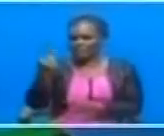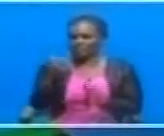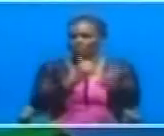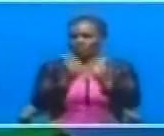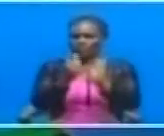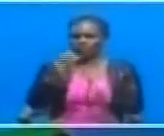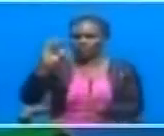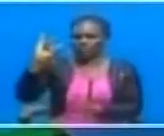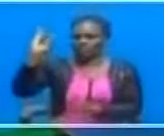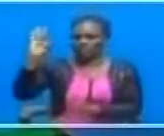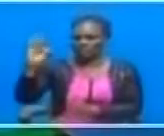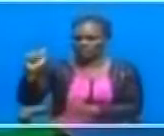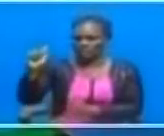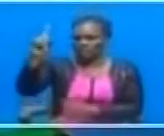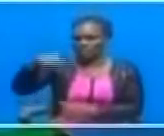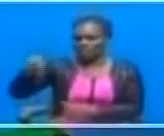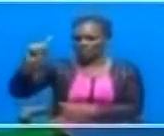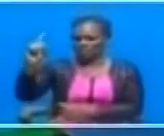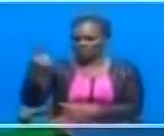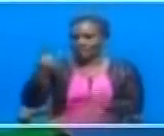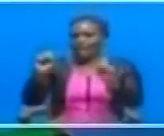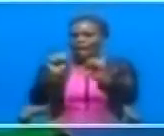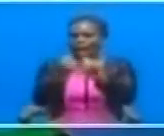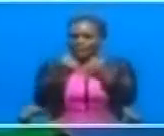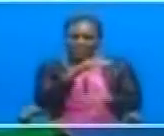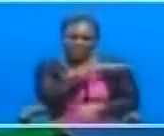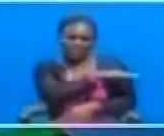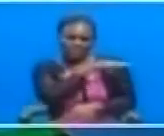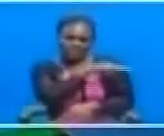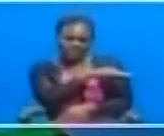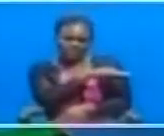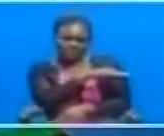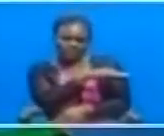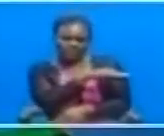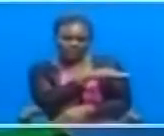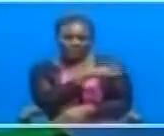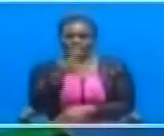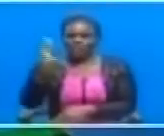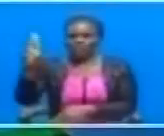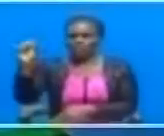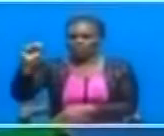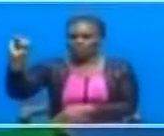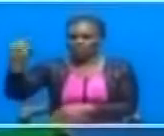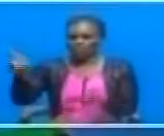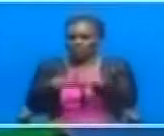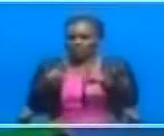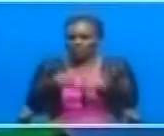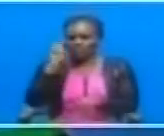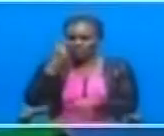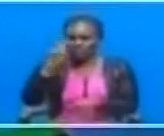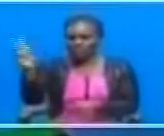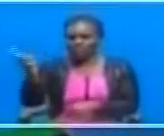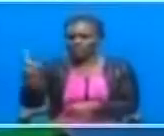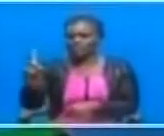FIFA World Cup finals qualifiers. It was conducted this evening in St. Petersburg, and that is in Russia. It is also witnessed by the Russian